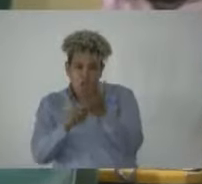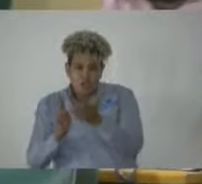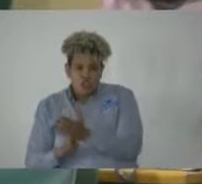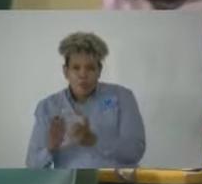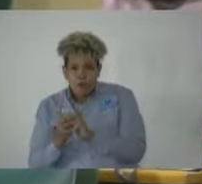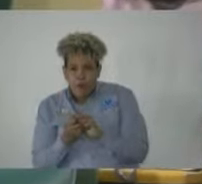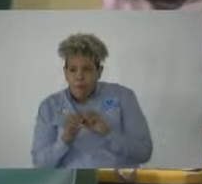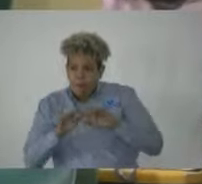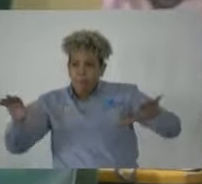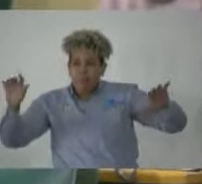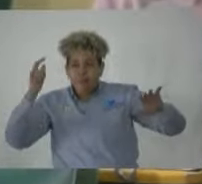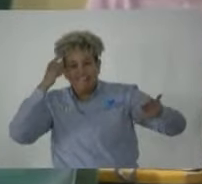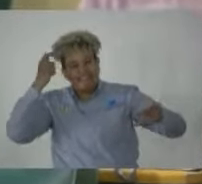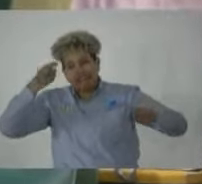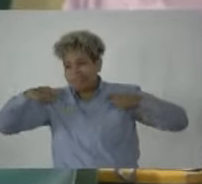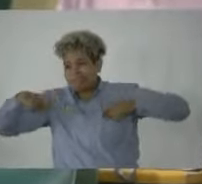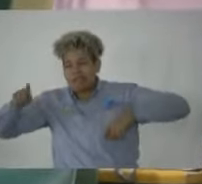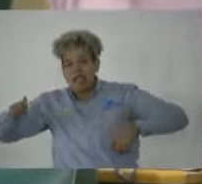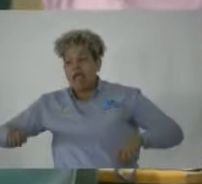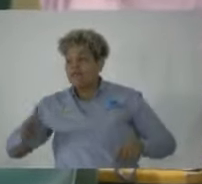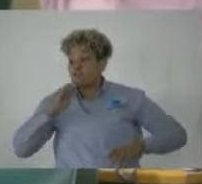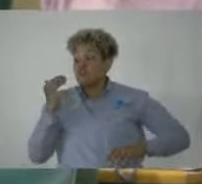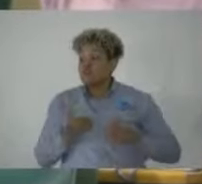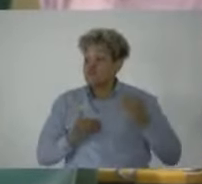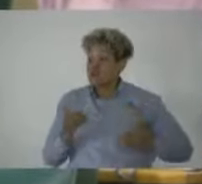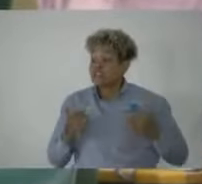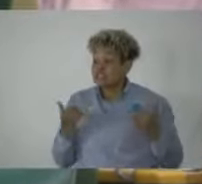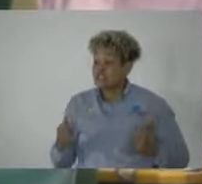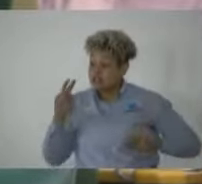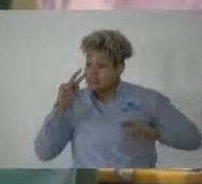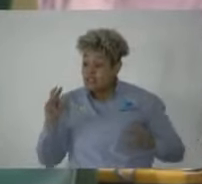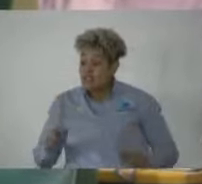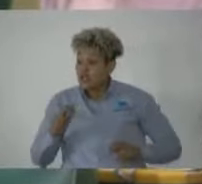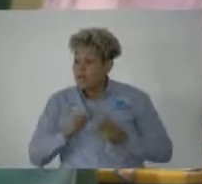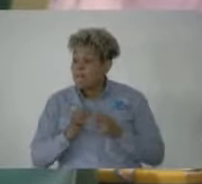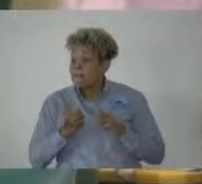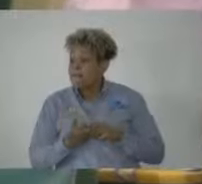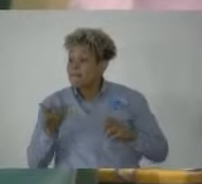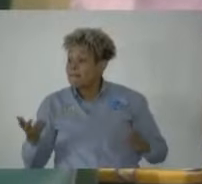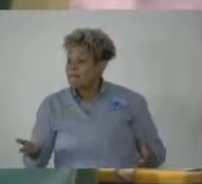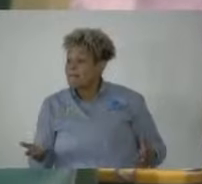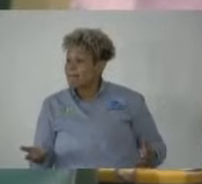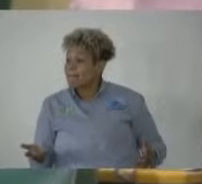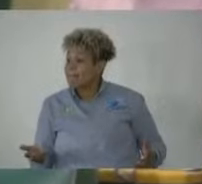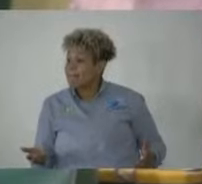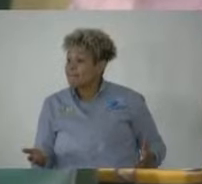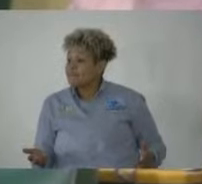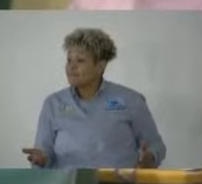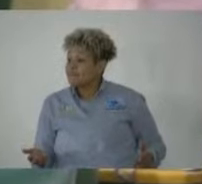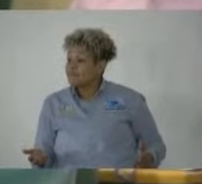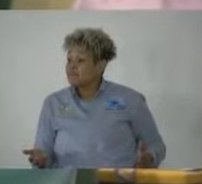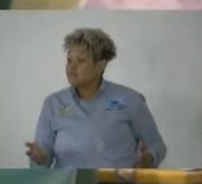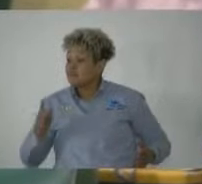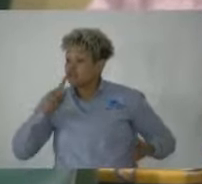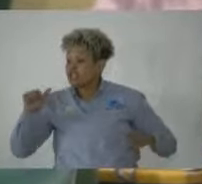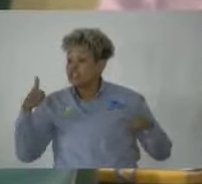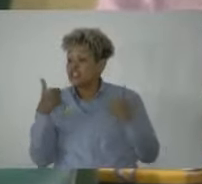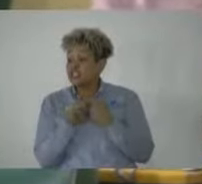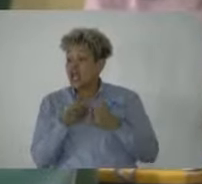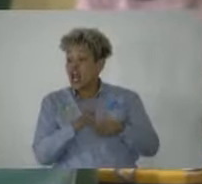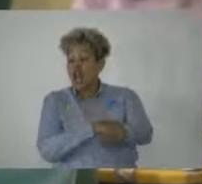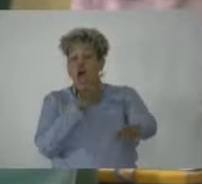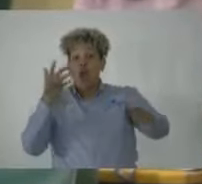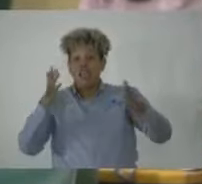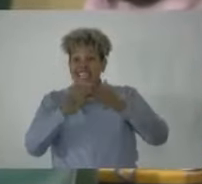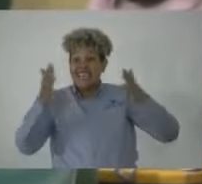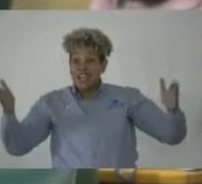Madam Speaker, the process, though, of addressing the problem is challenging and long. There's a